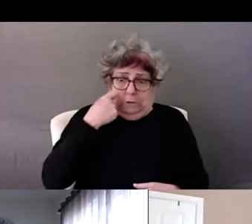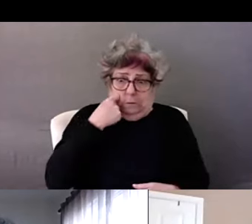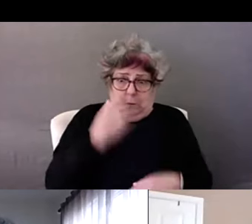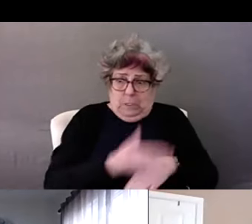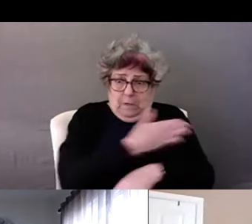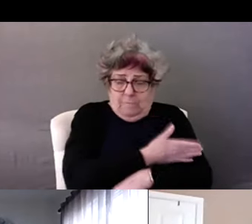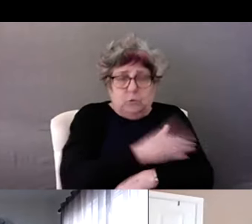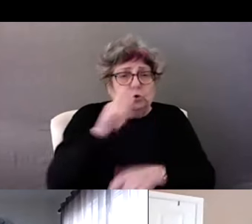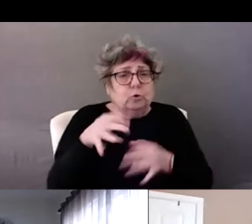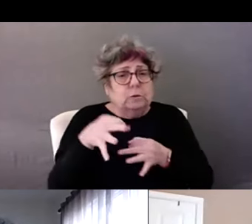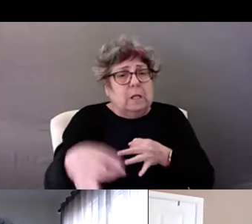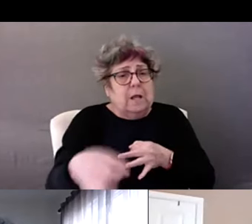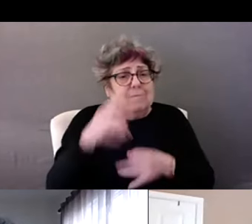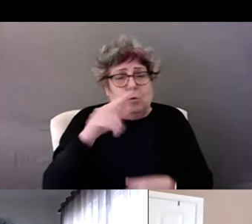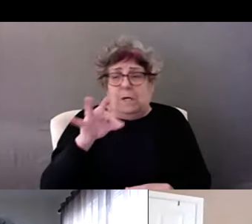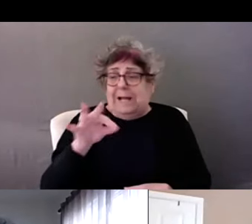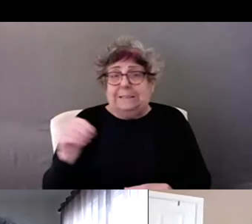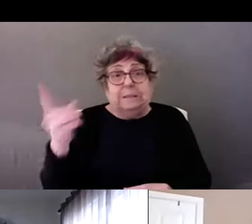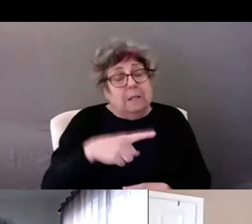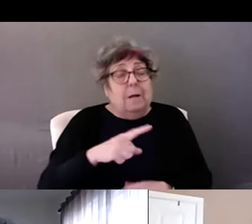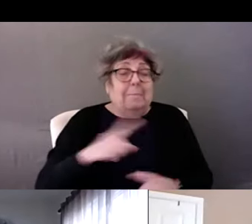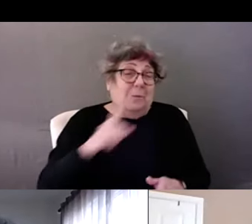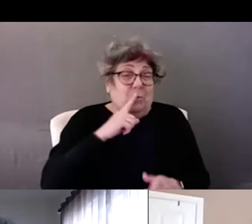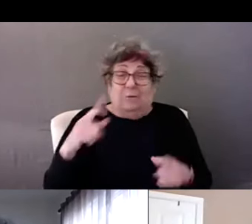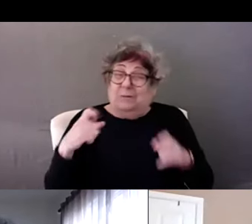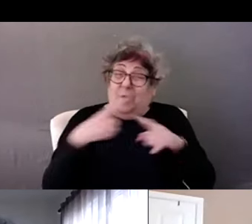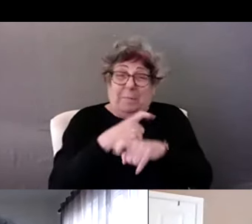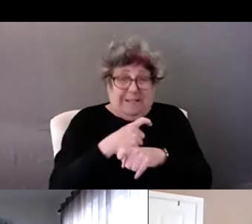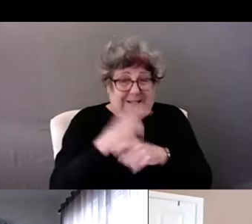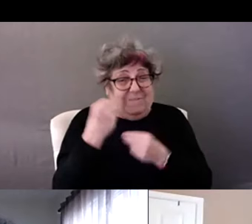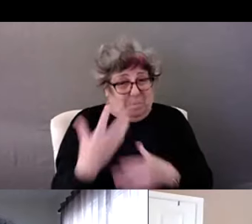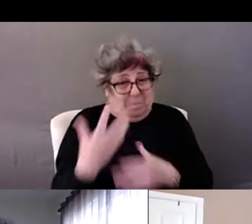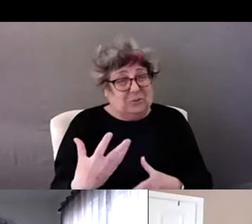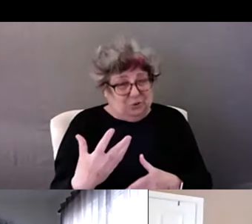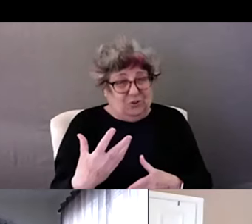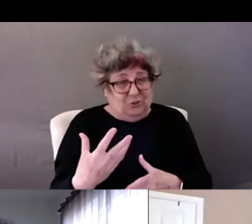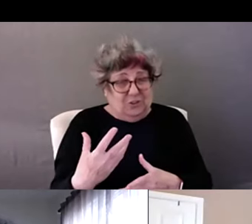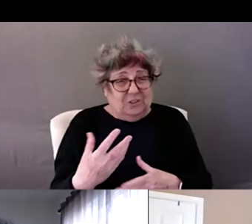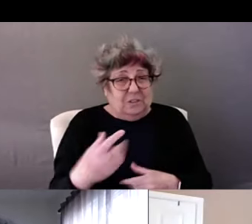90 days. But that's all really complicated information. And I think in general,